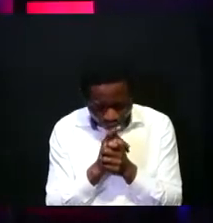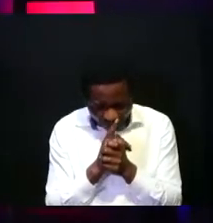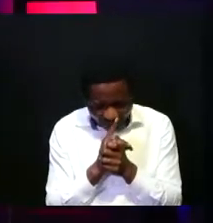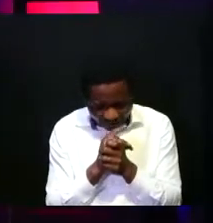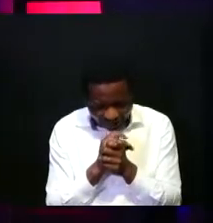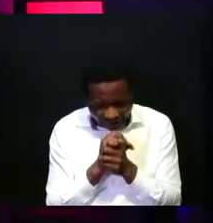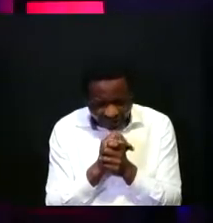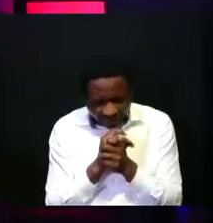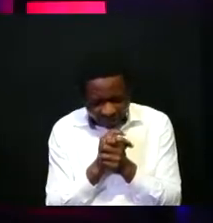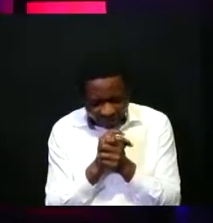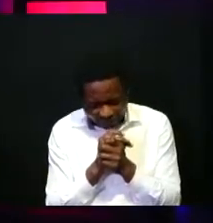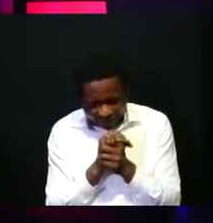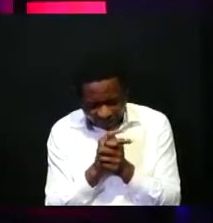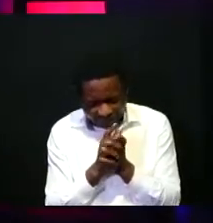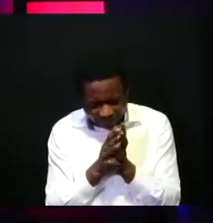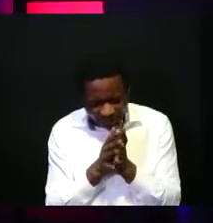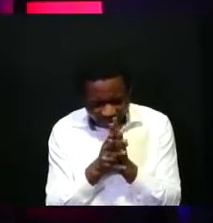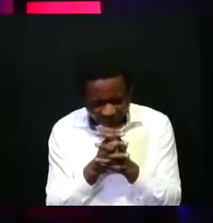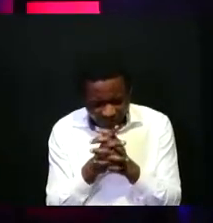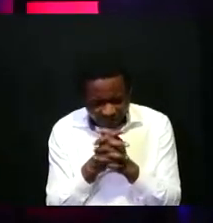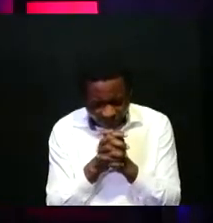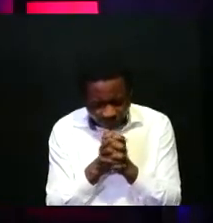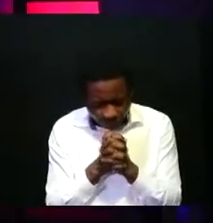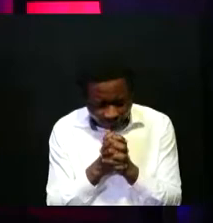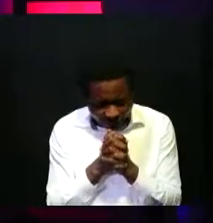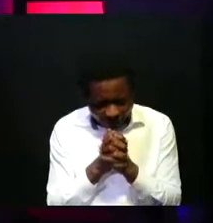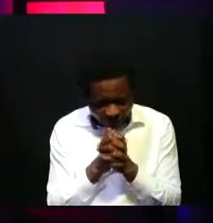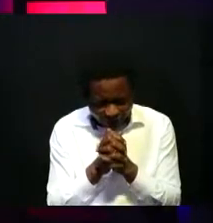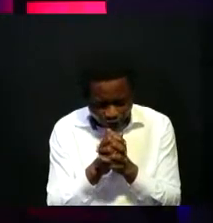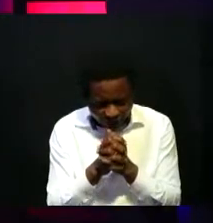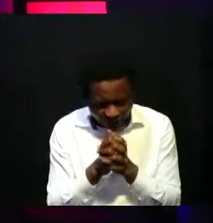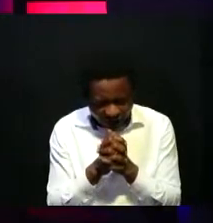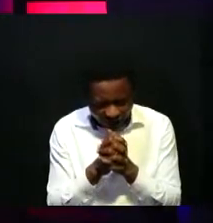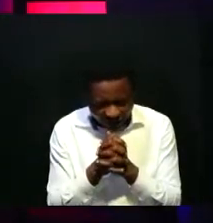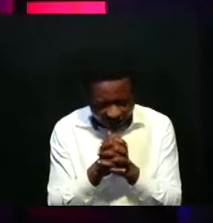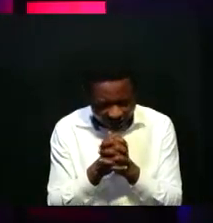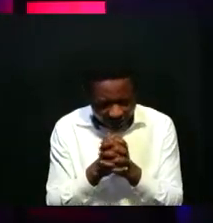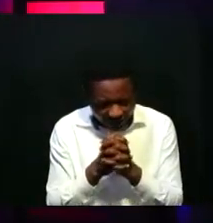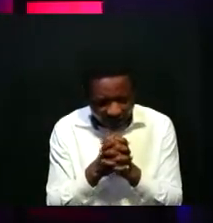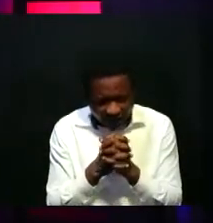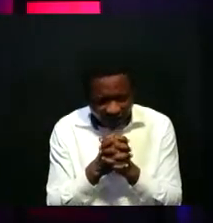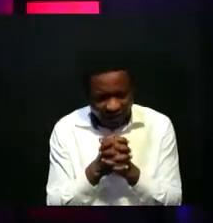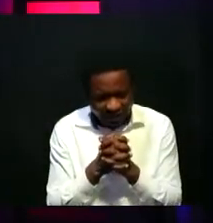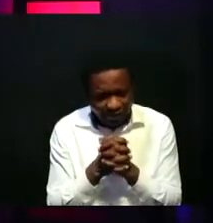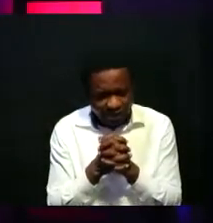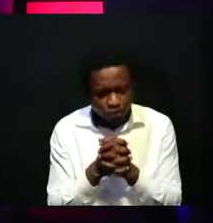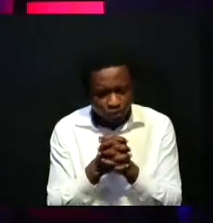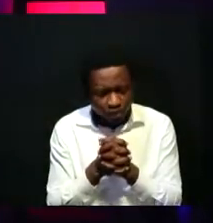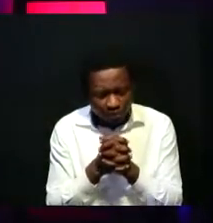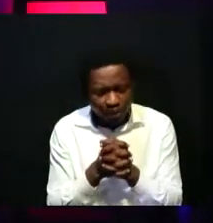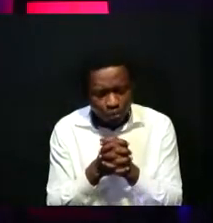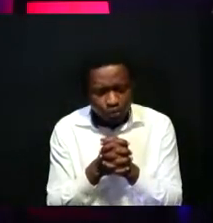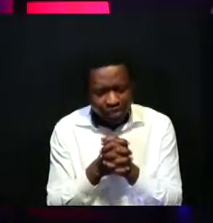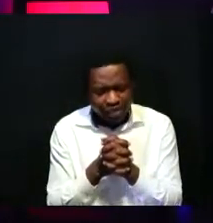them together, O Lord. May you bring them together, O God. By the power of intercessory prayer,